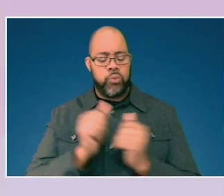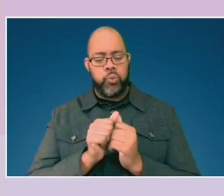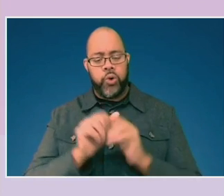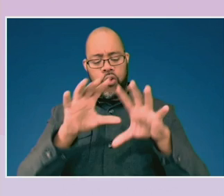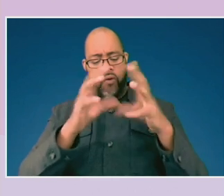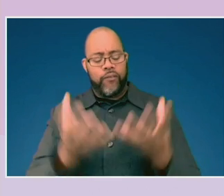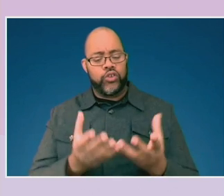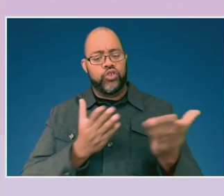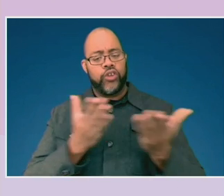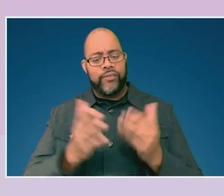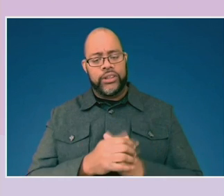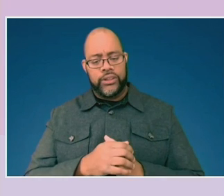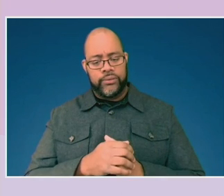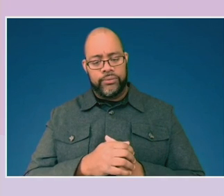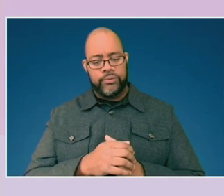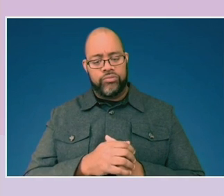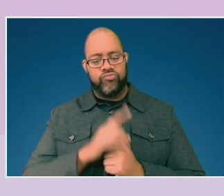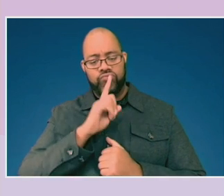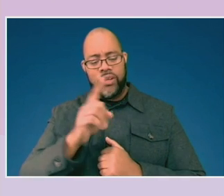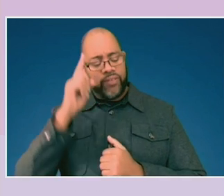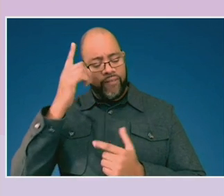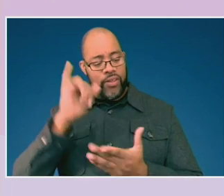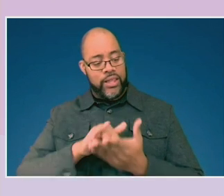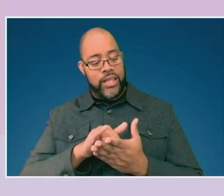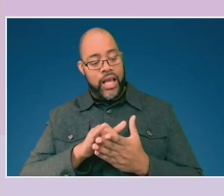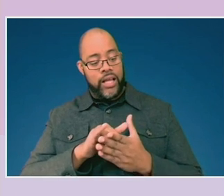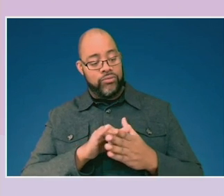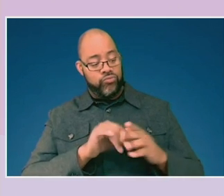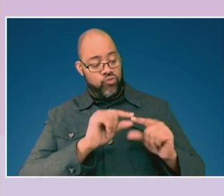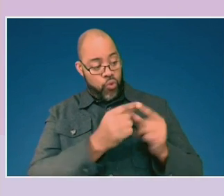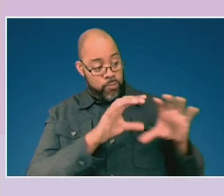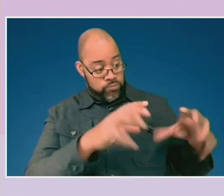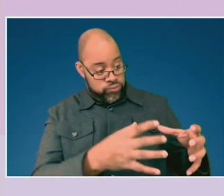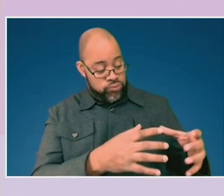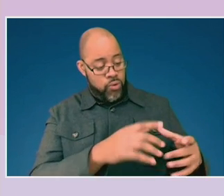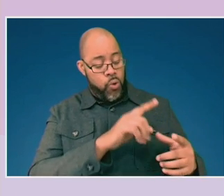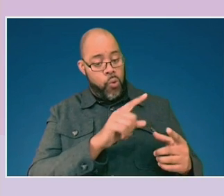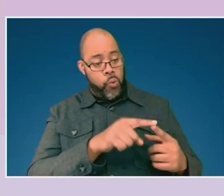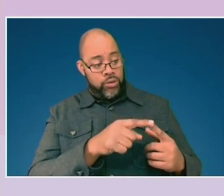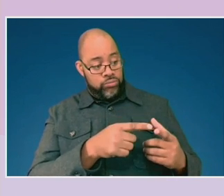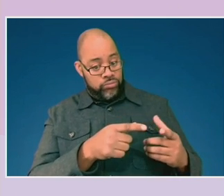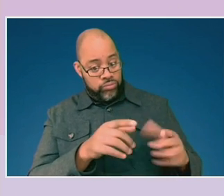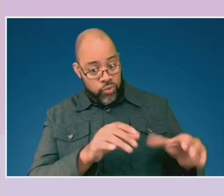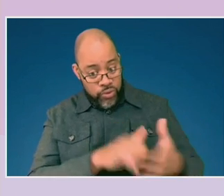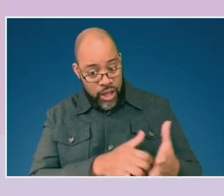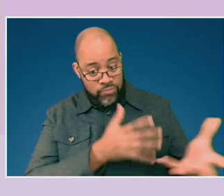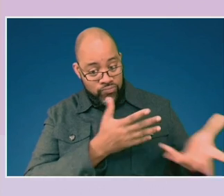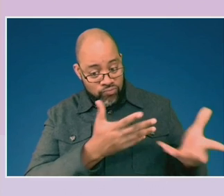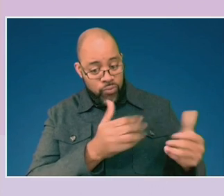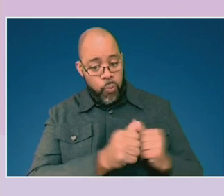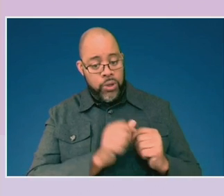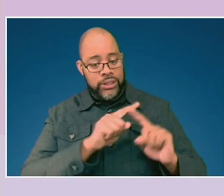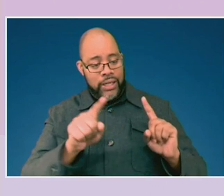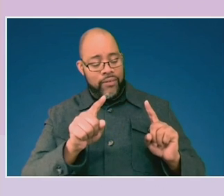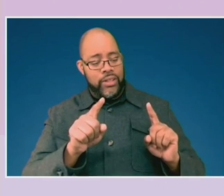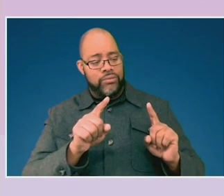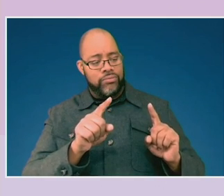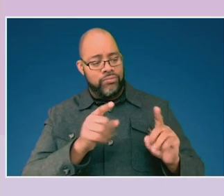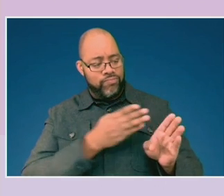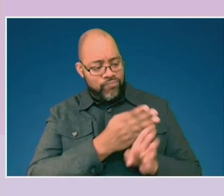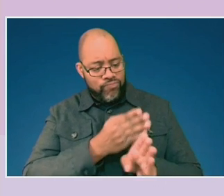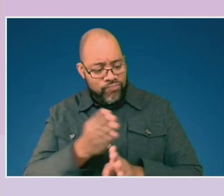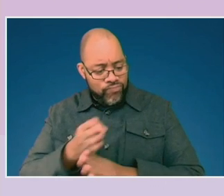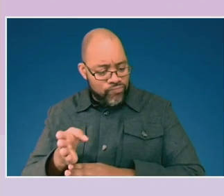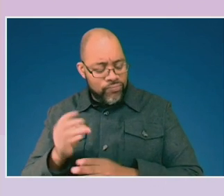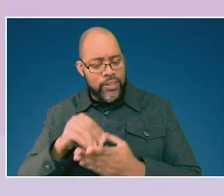services and really think from that population health lens. And like I said, engage a variety of disciplines in this